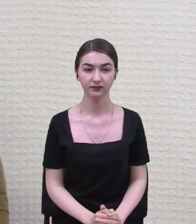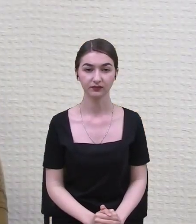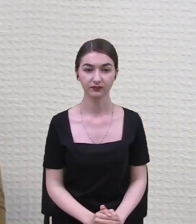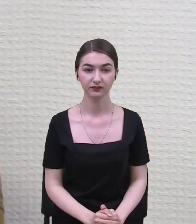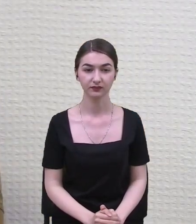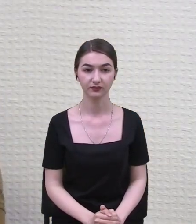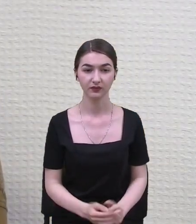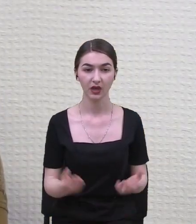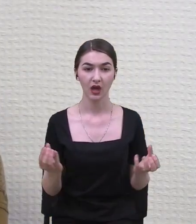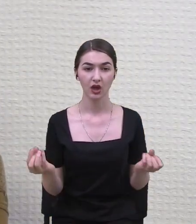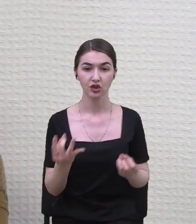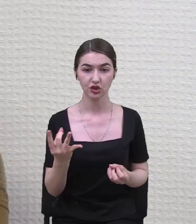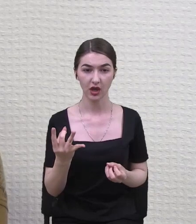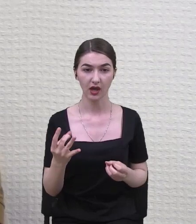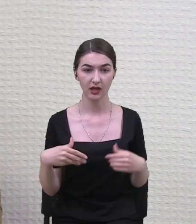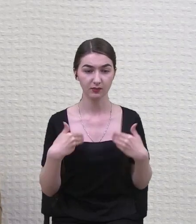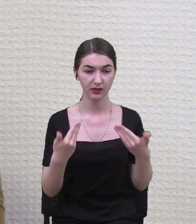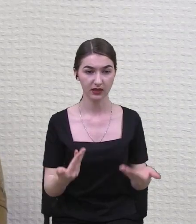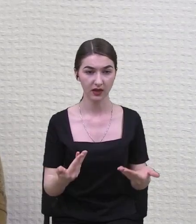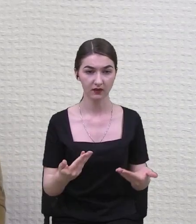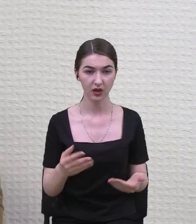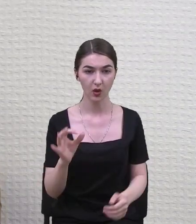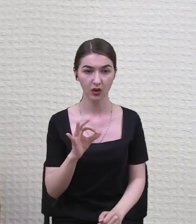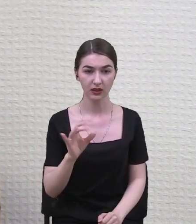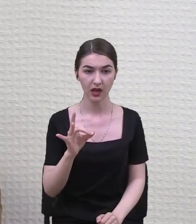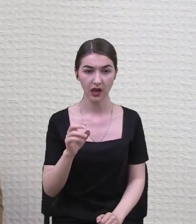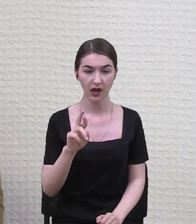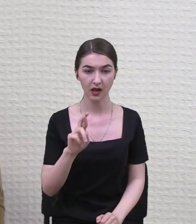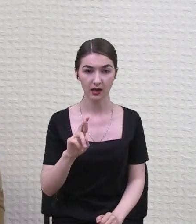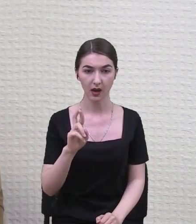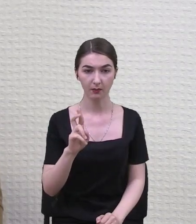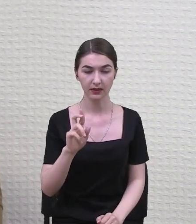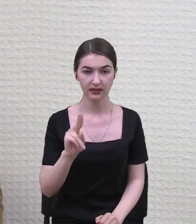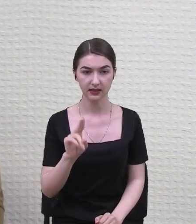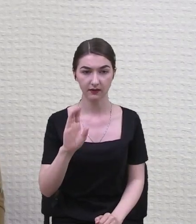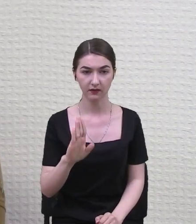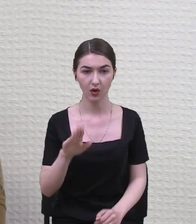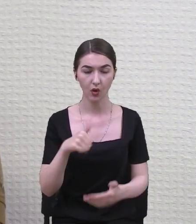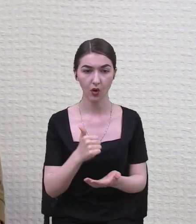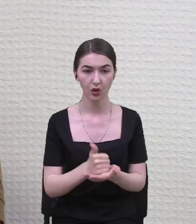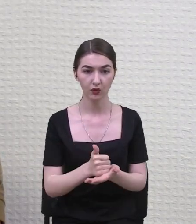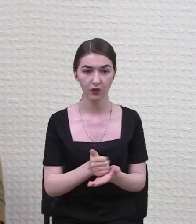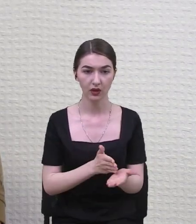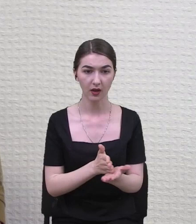Alexander Raptsov, the Chief of Humanitarian Mining Sector in Ministry of Reintegration.